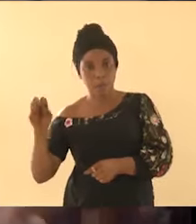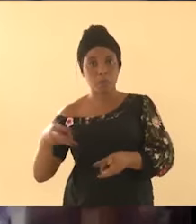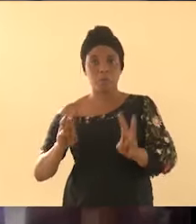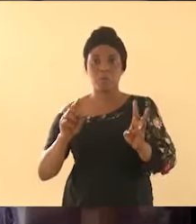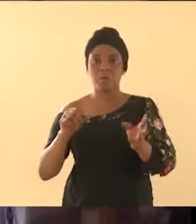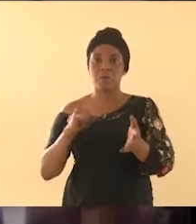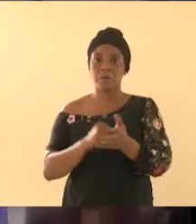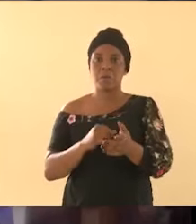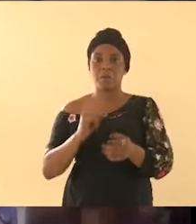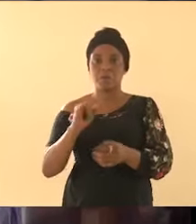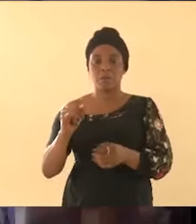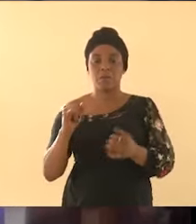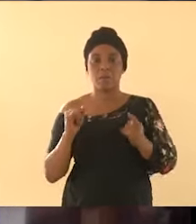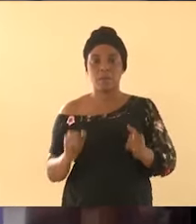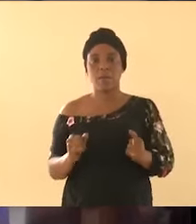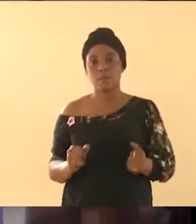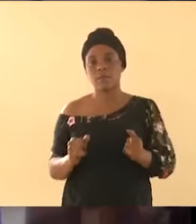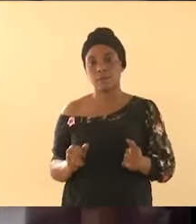it is now,